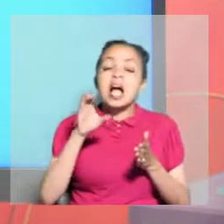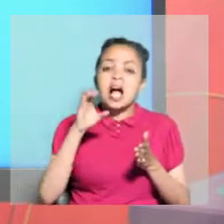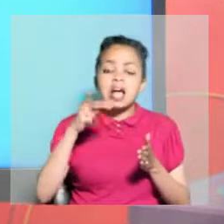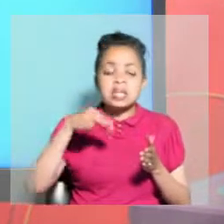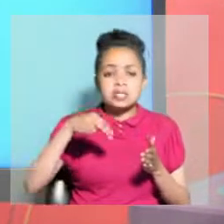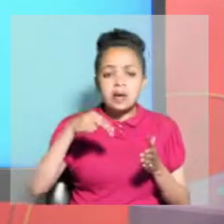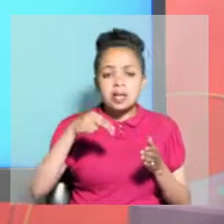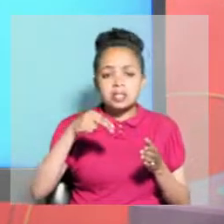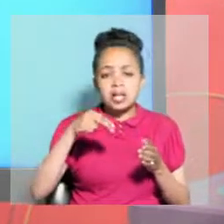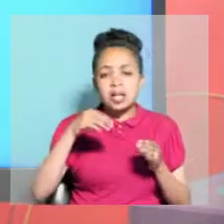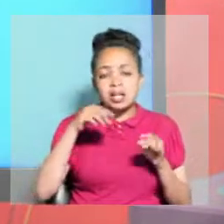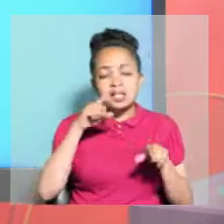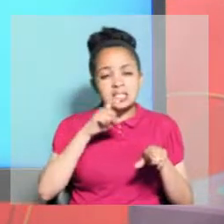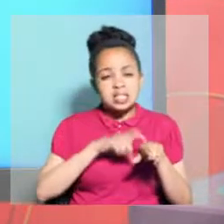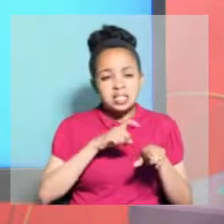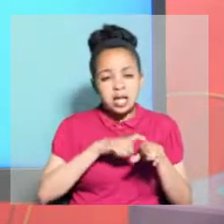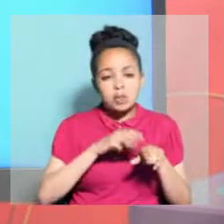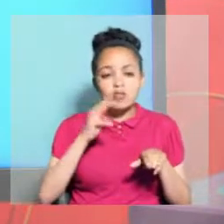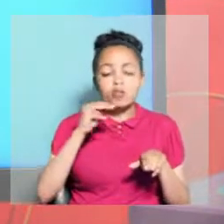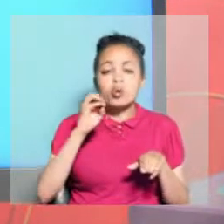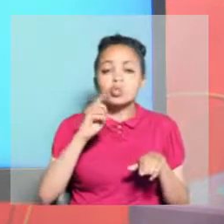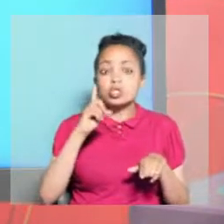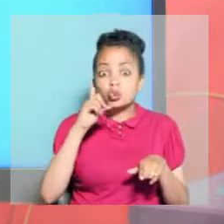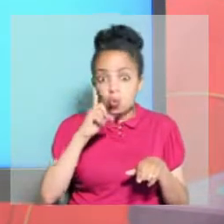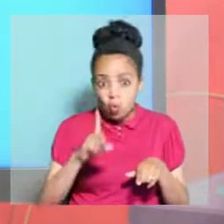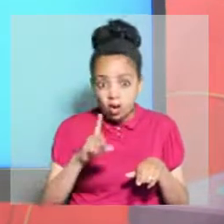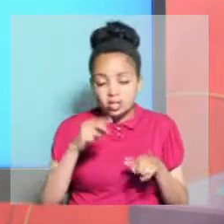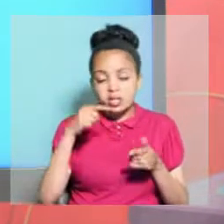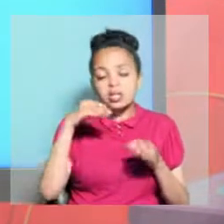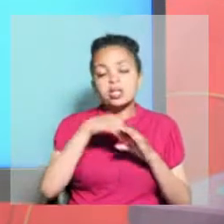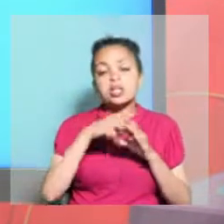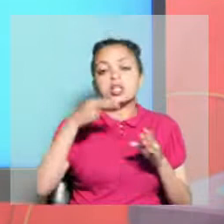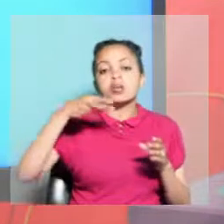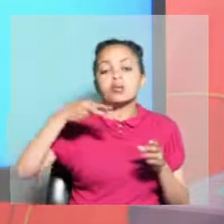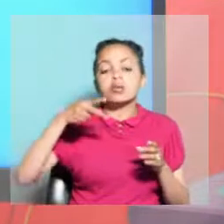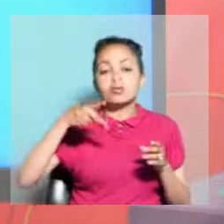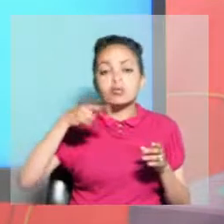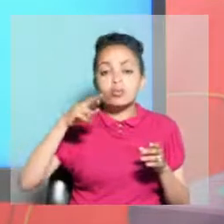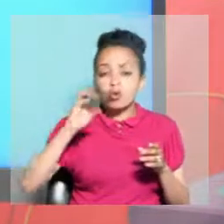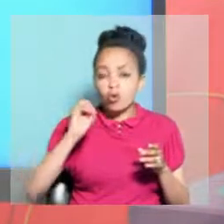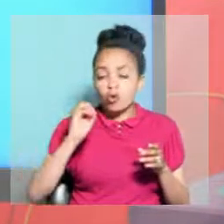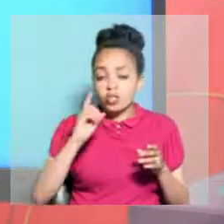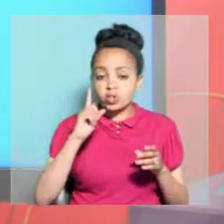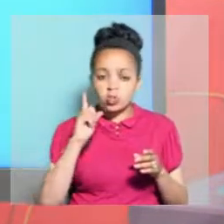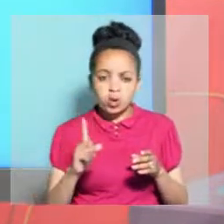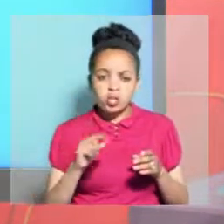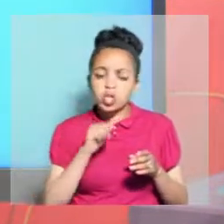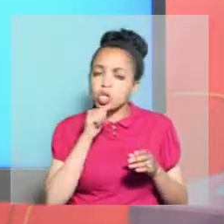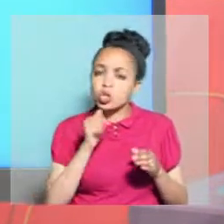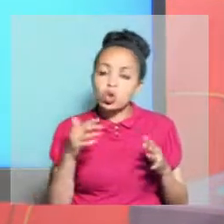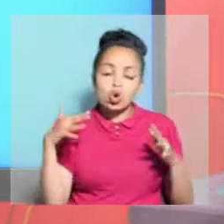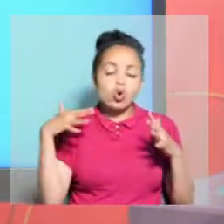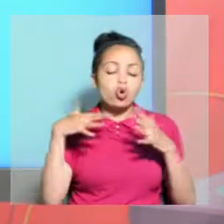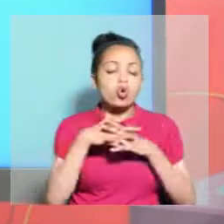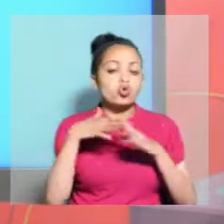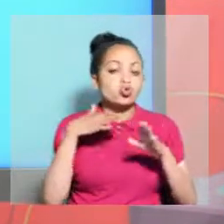place only during meiosis I, prophase I. No crossover during prophase